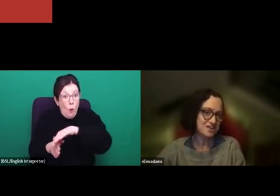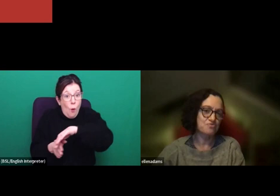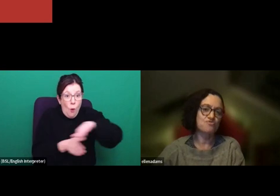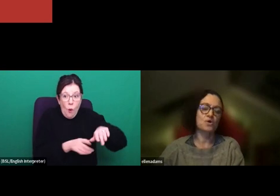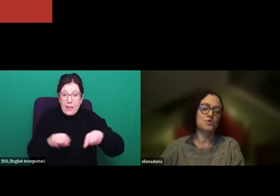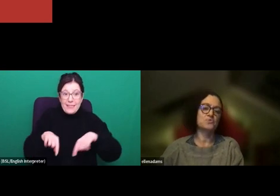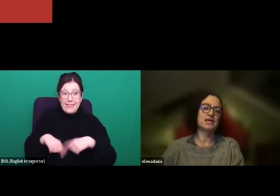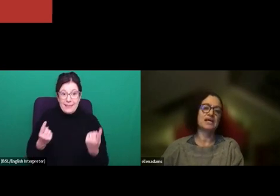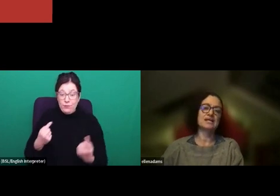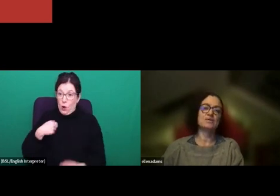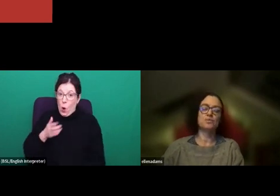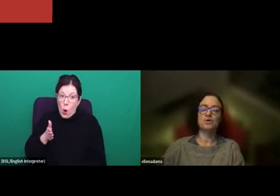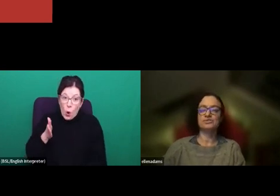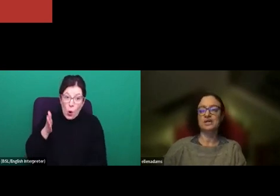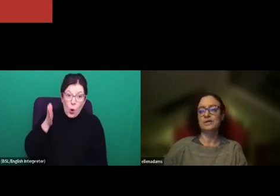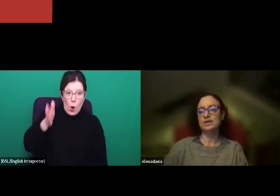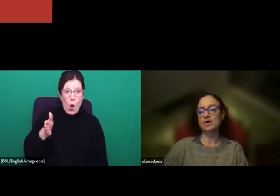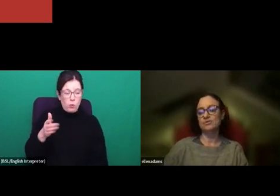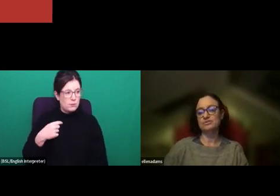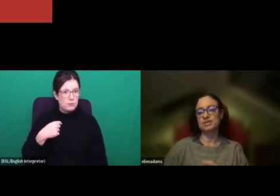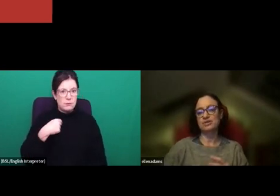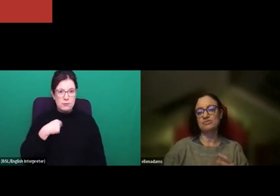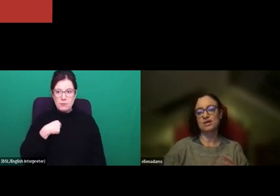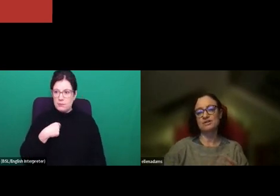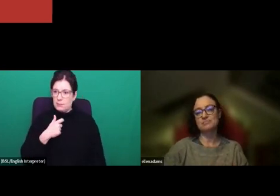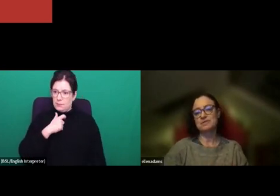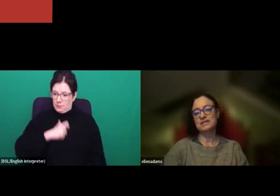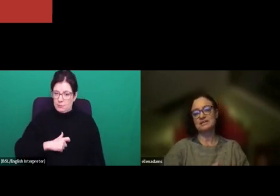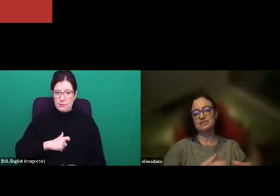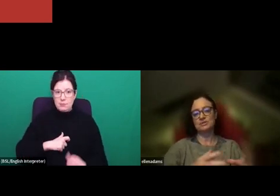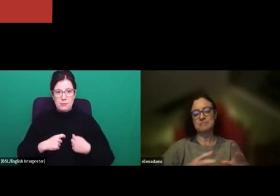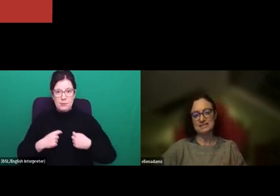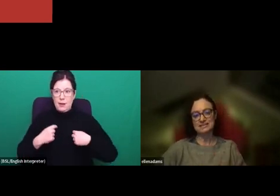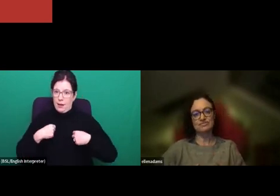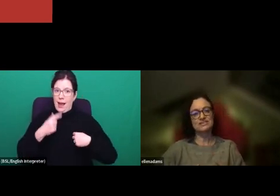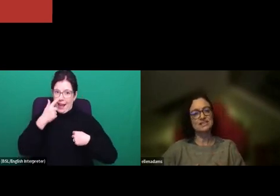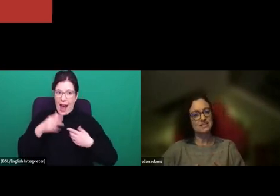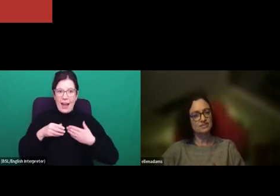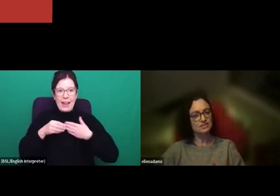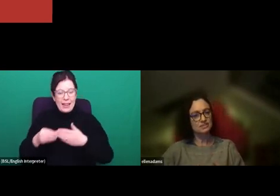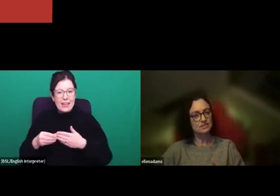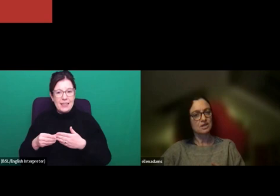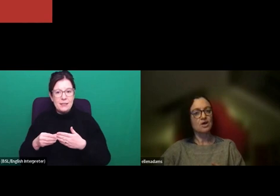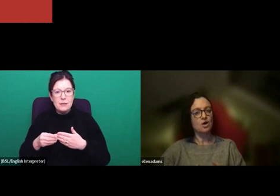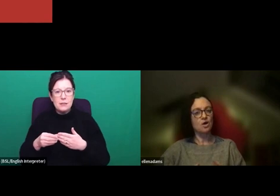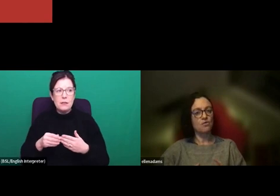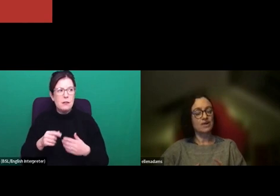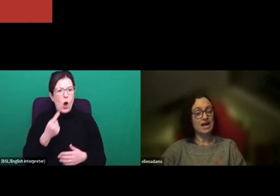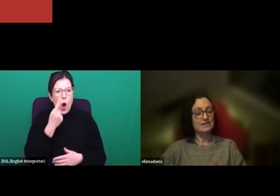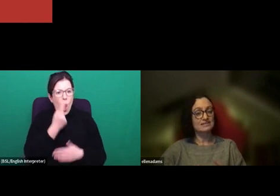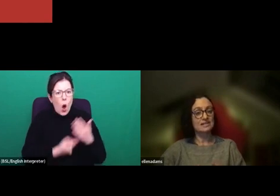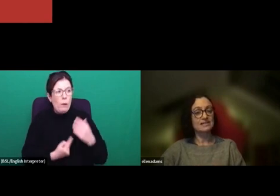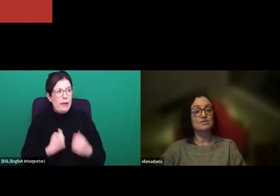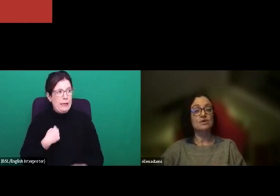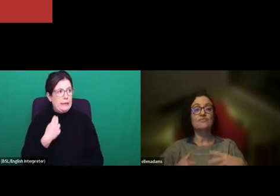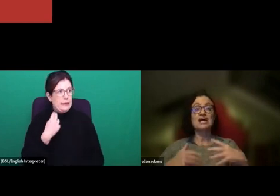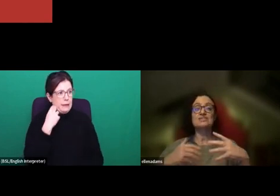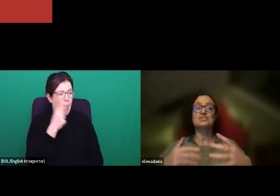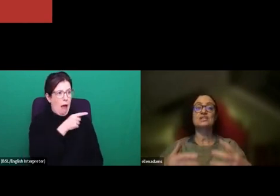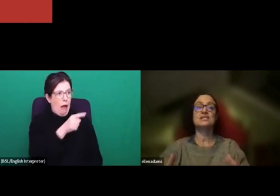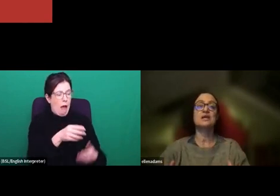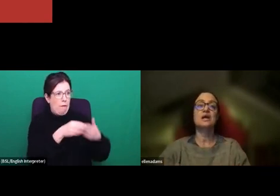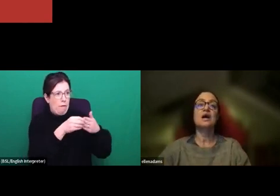agency role in what's going on. So rather than being a sort of passive receivers of access,